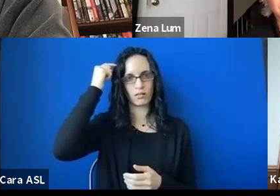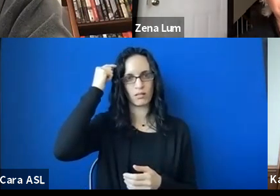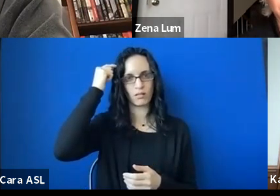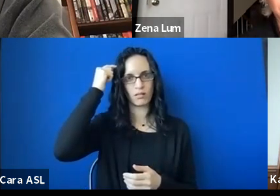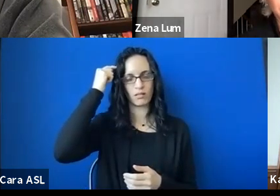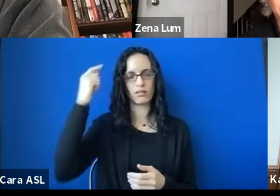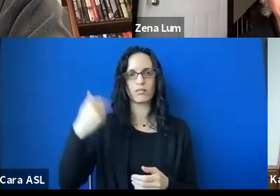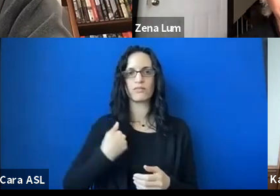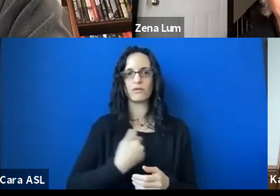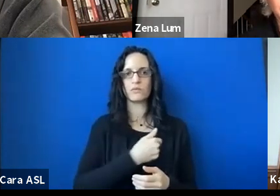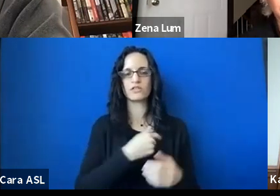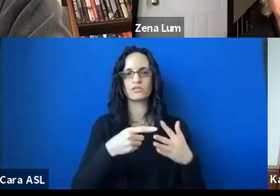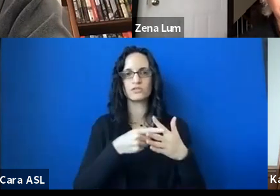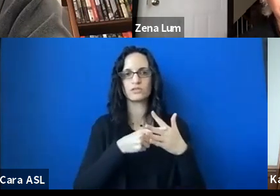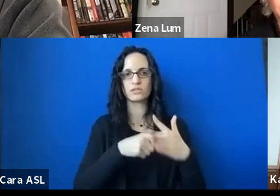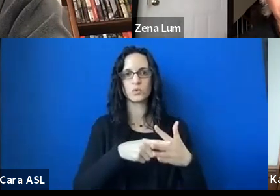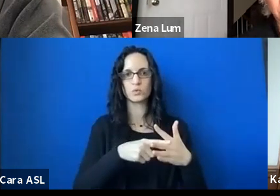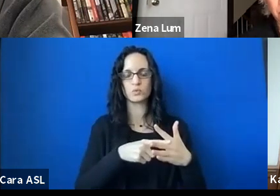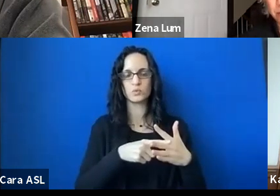are starting to,